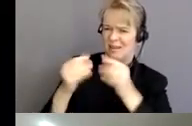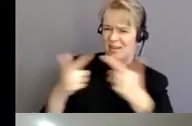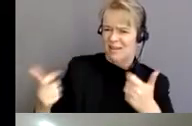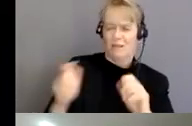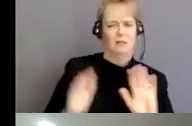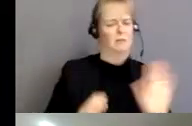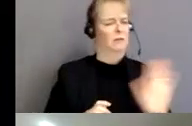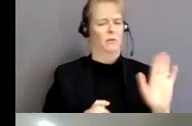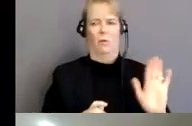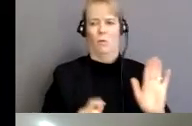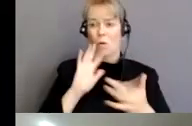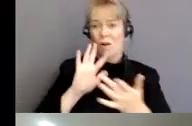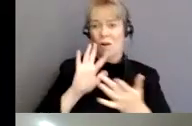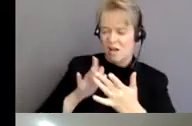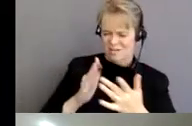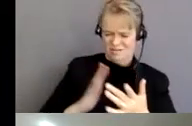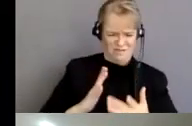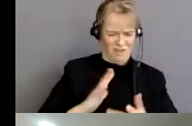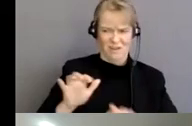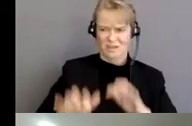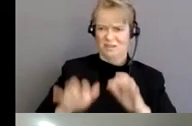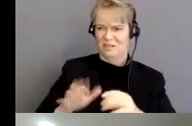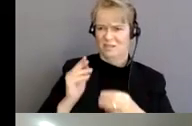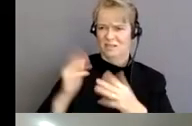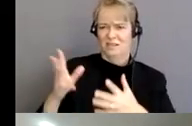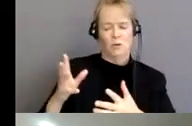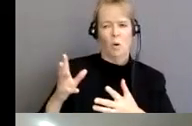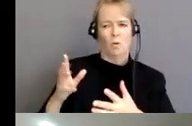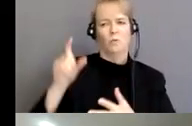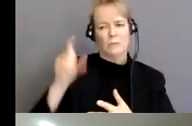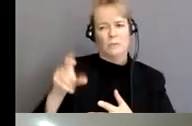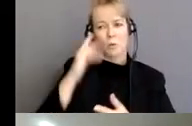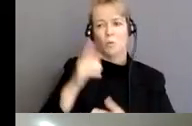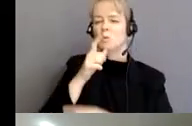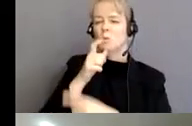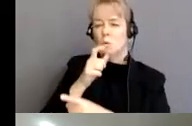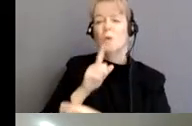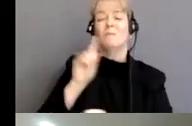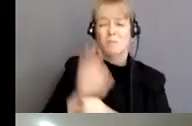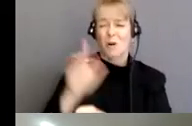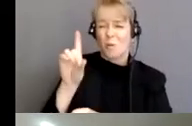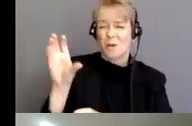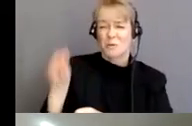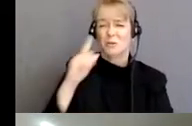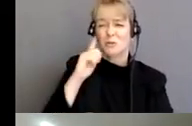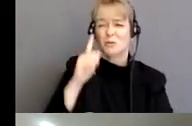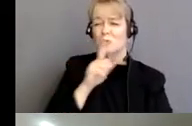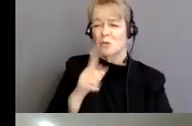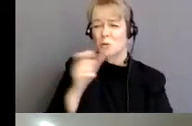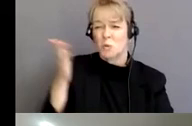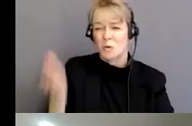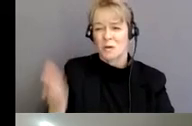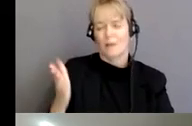absolutely confident with the legitimacy of the person you're dealing with. People are receiving fake government messages